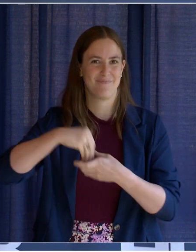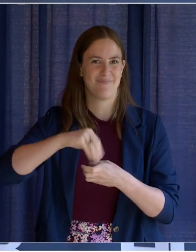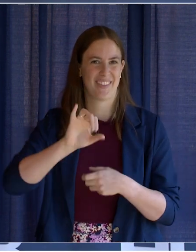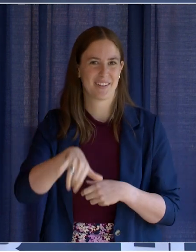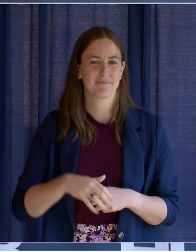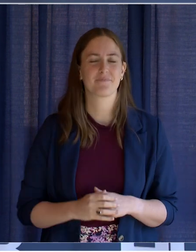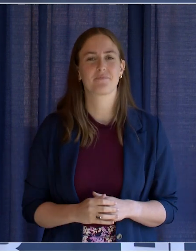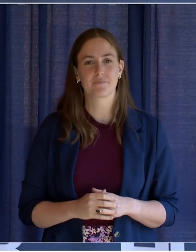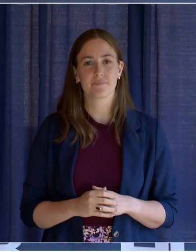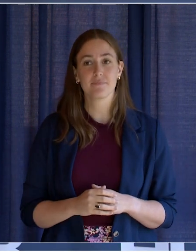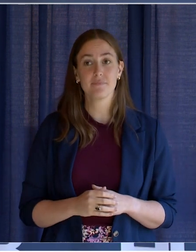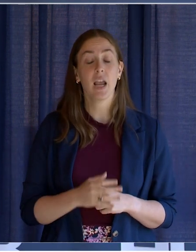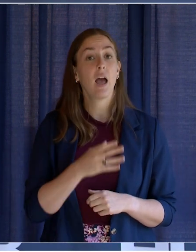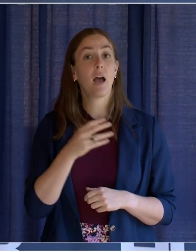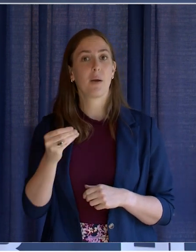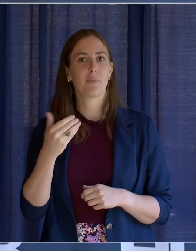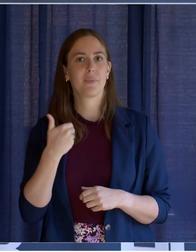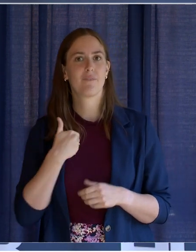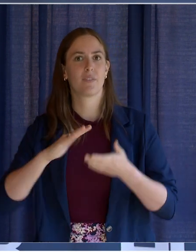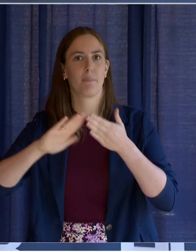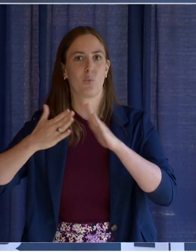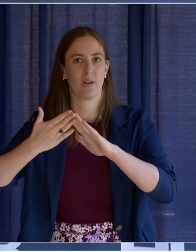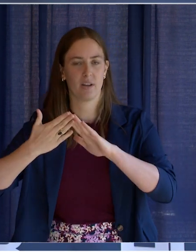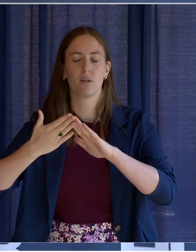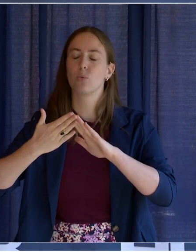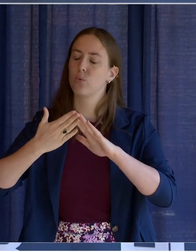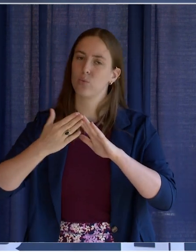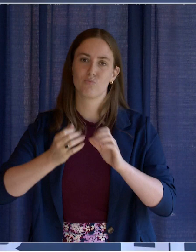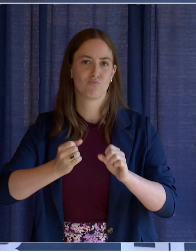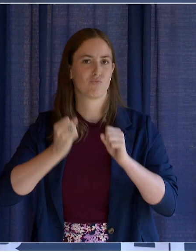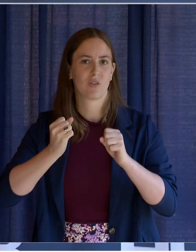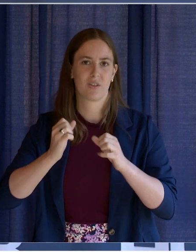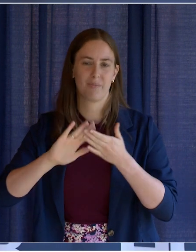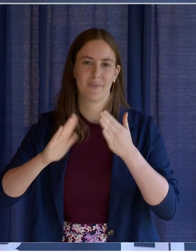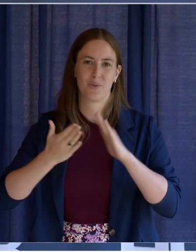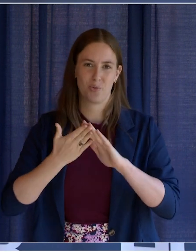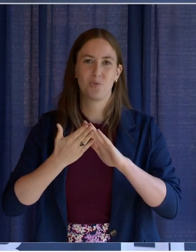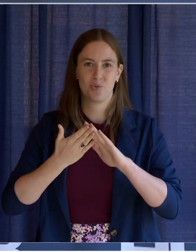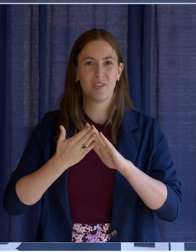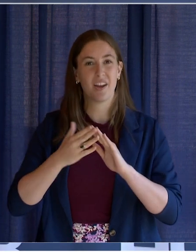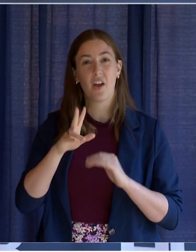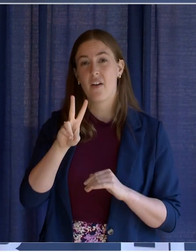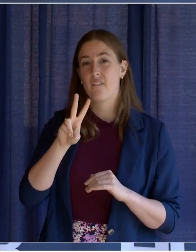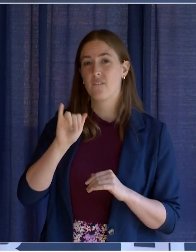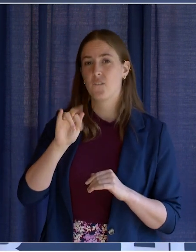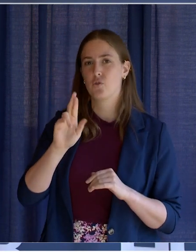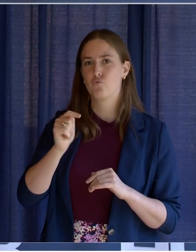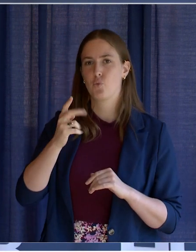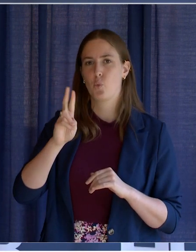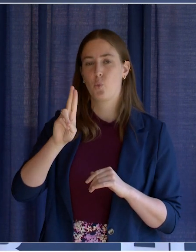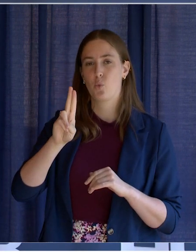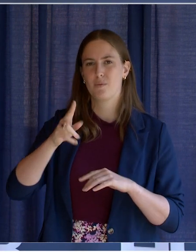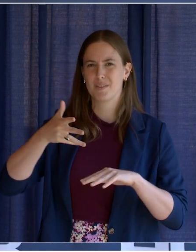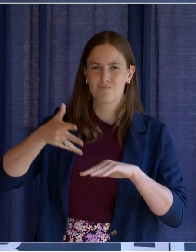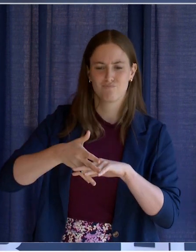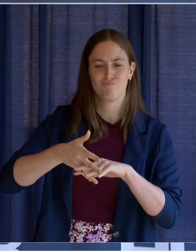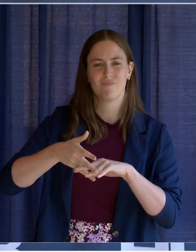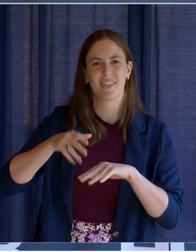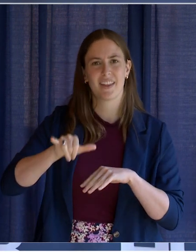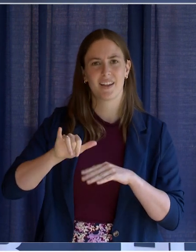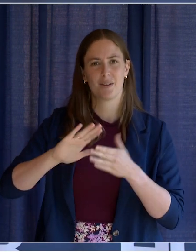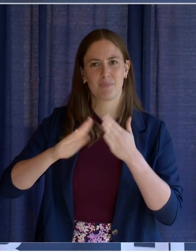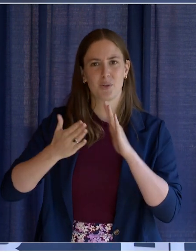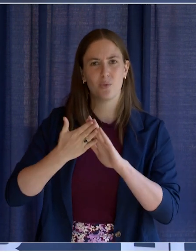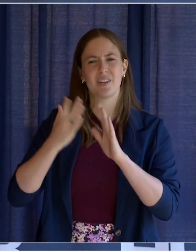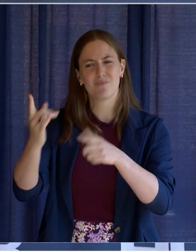we have the community, a really strong community that Virtru's been rooted in for well over a decade and continues to